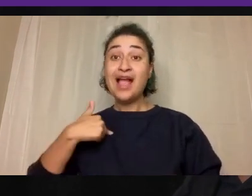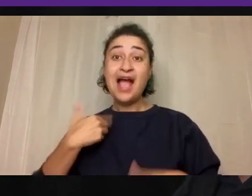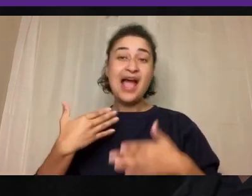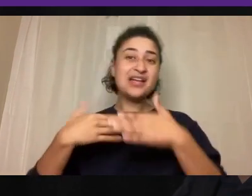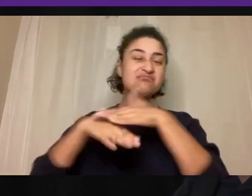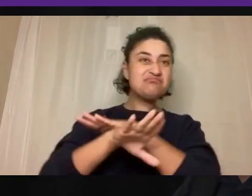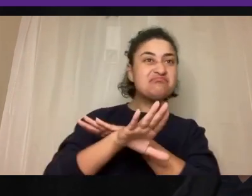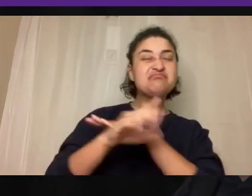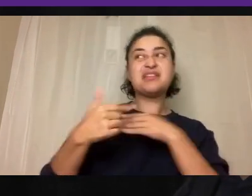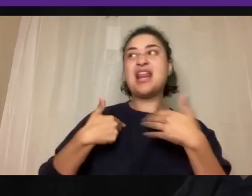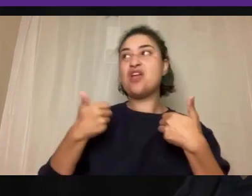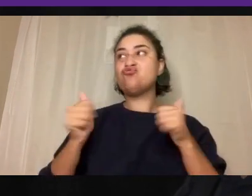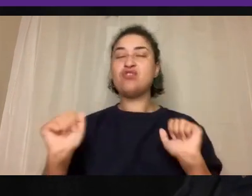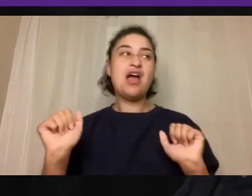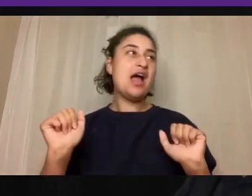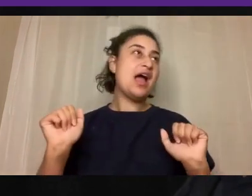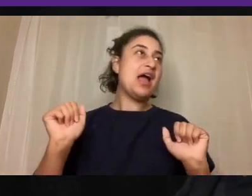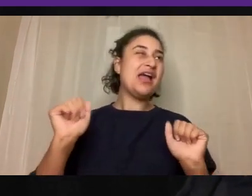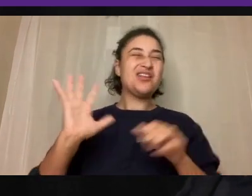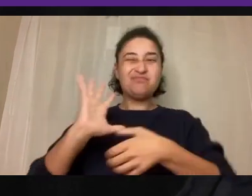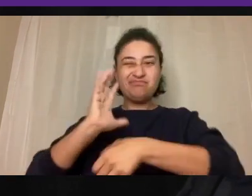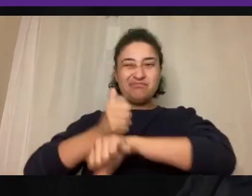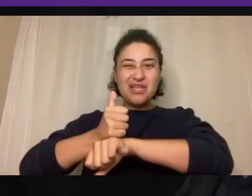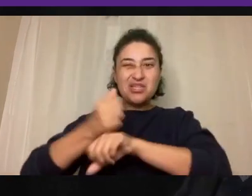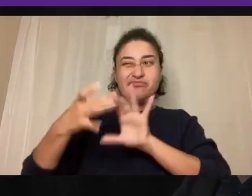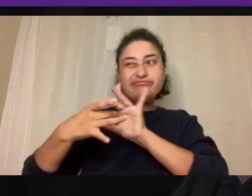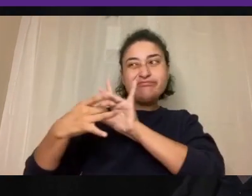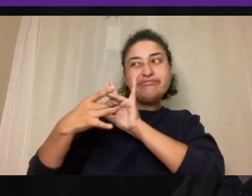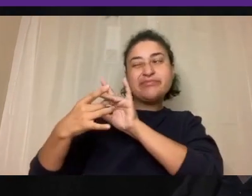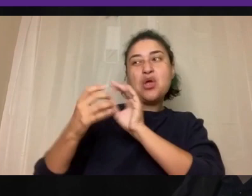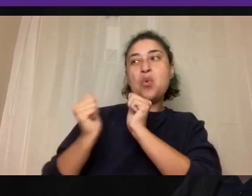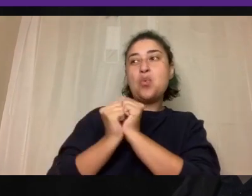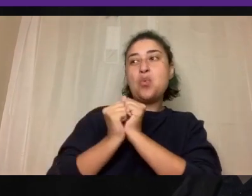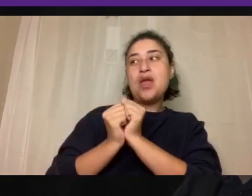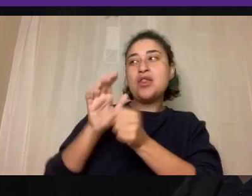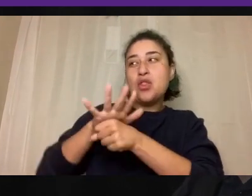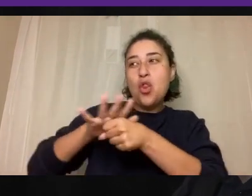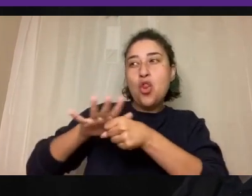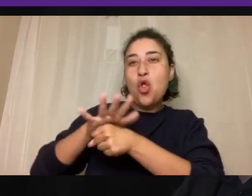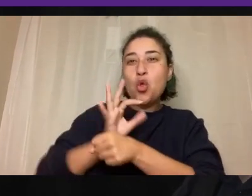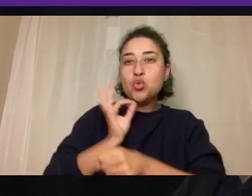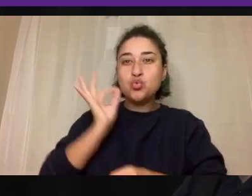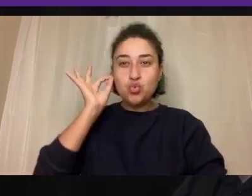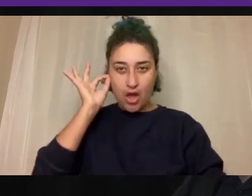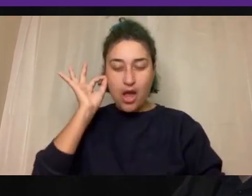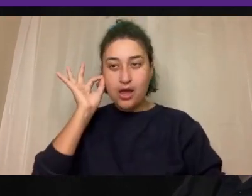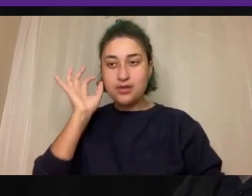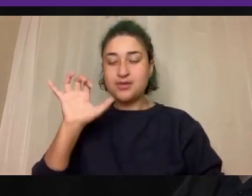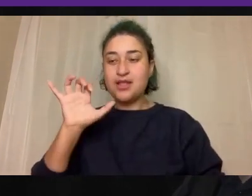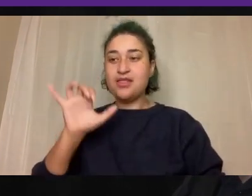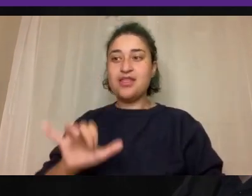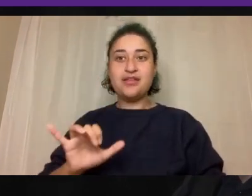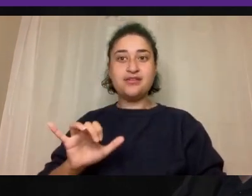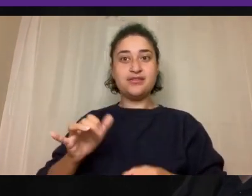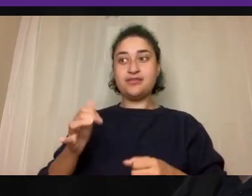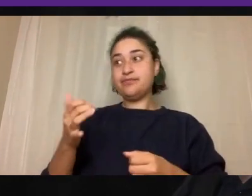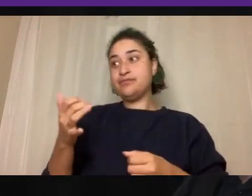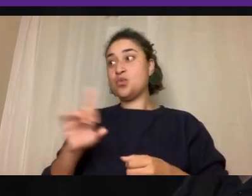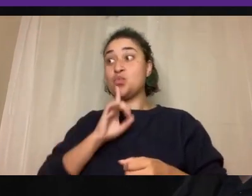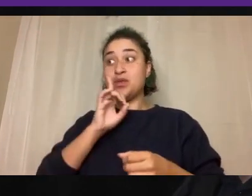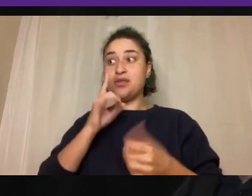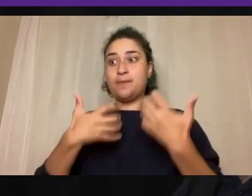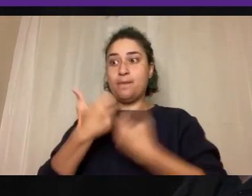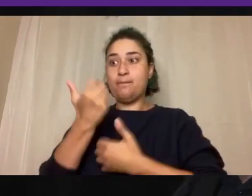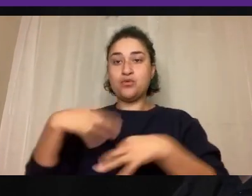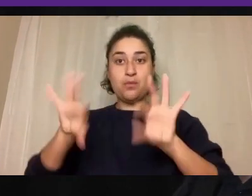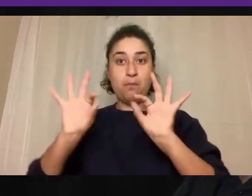to build relationships with the local tribes, which is foundational for doing anything Indigenous. I'm not of